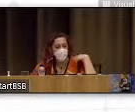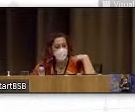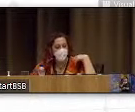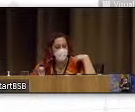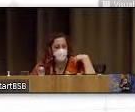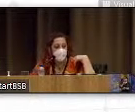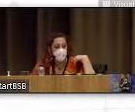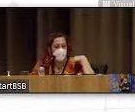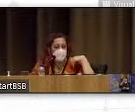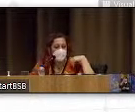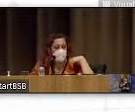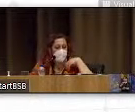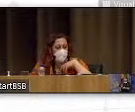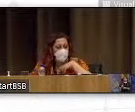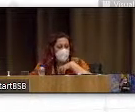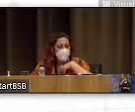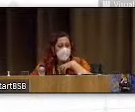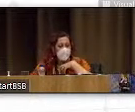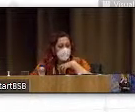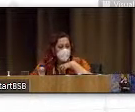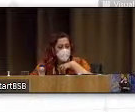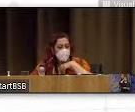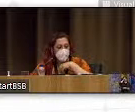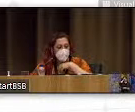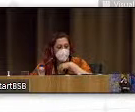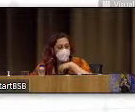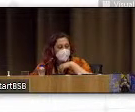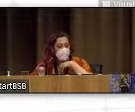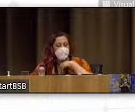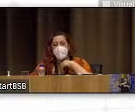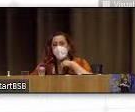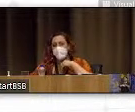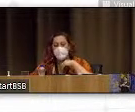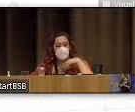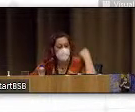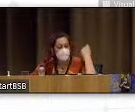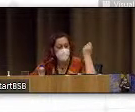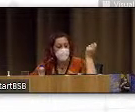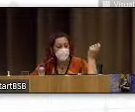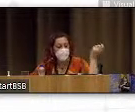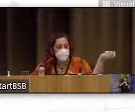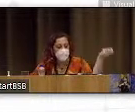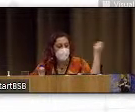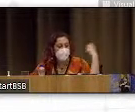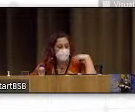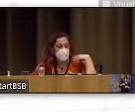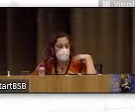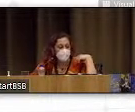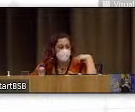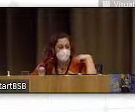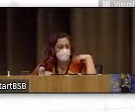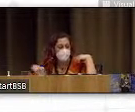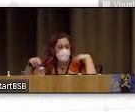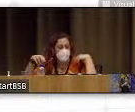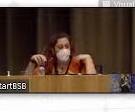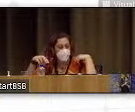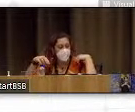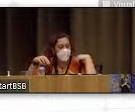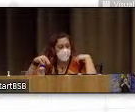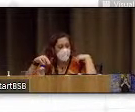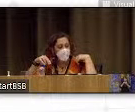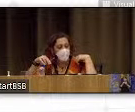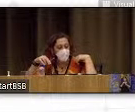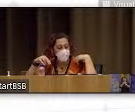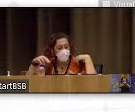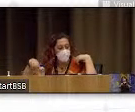Fernando Figueira. It's in a hospital for patients from SUS, the